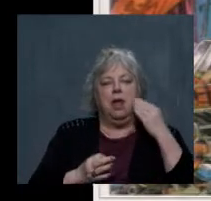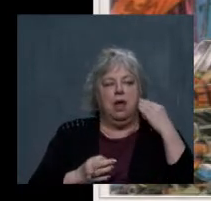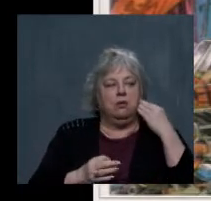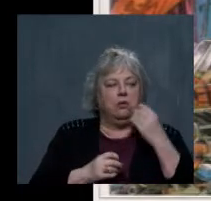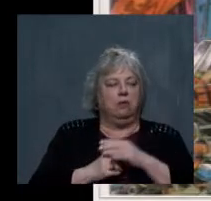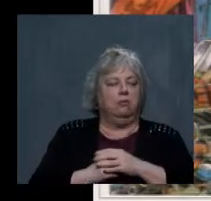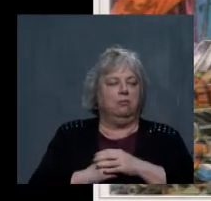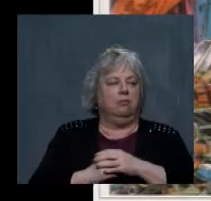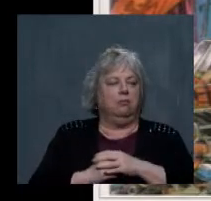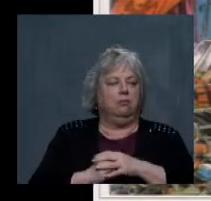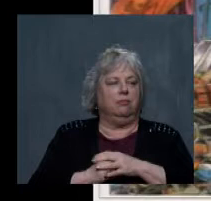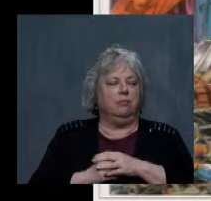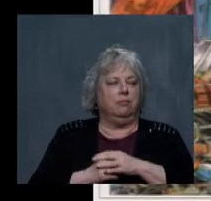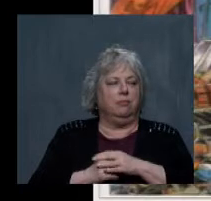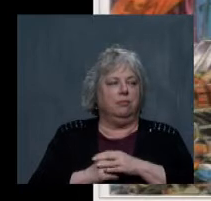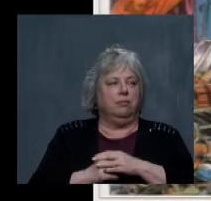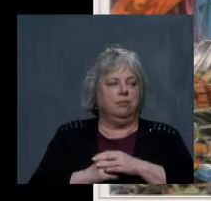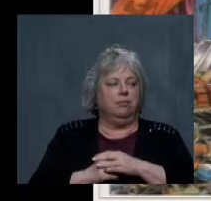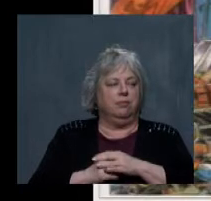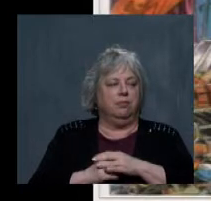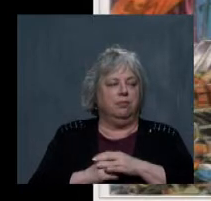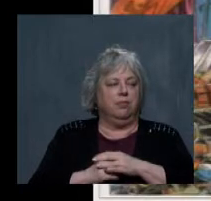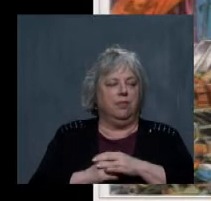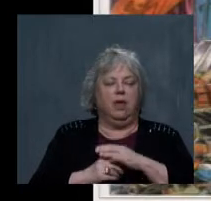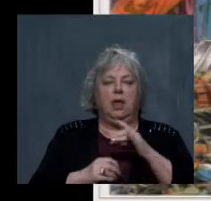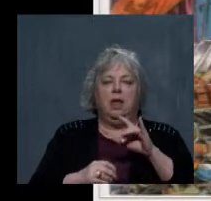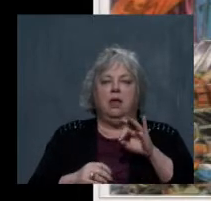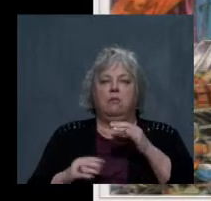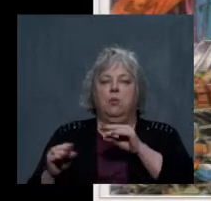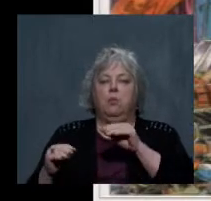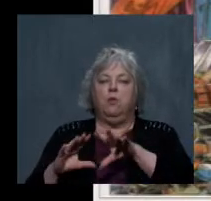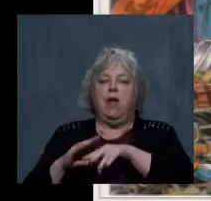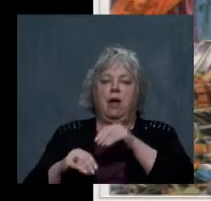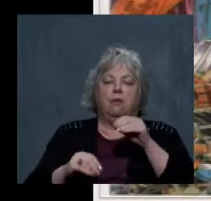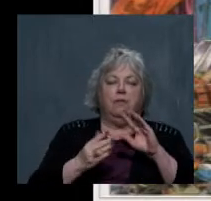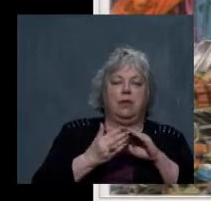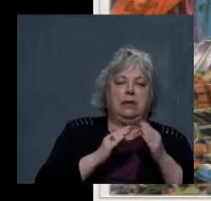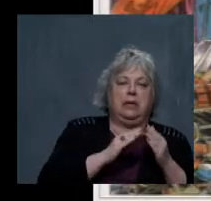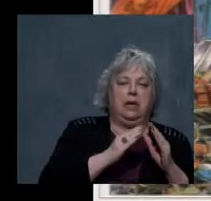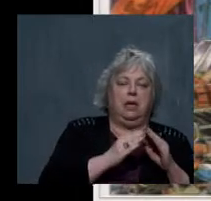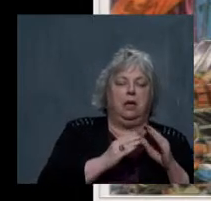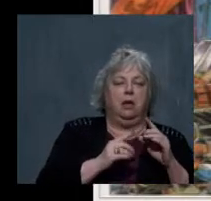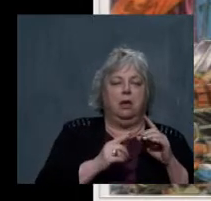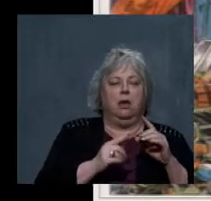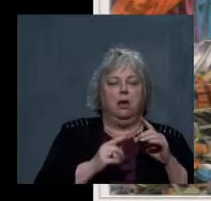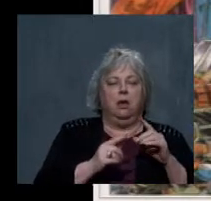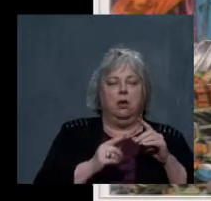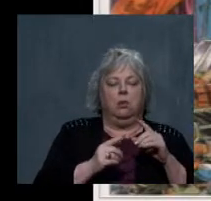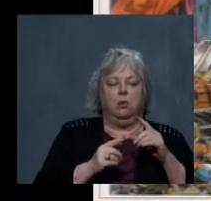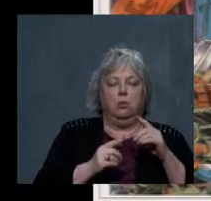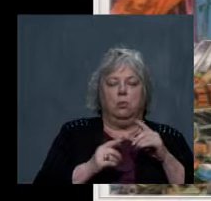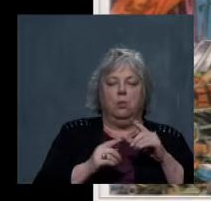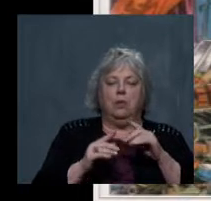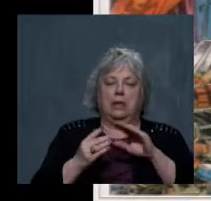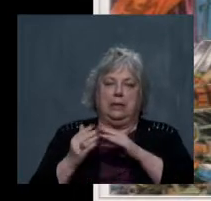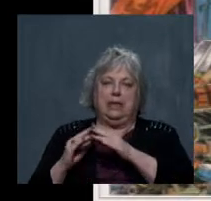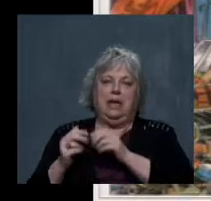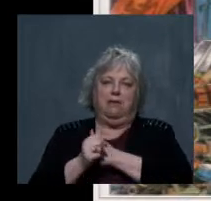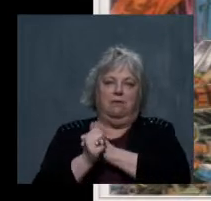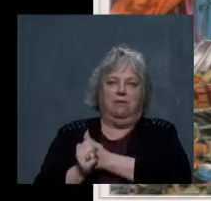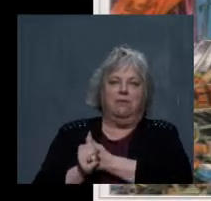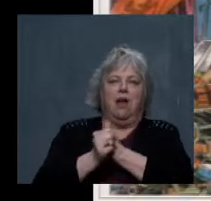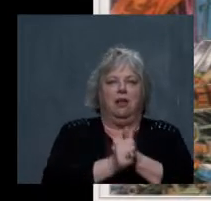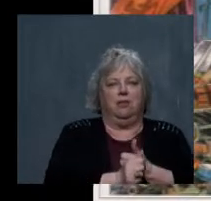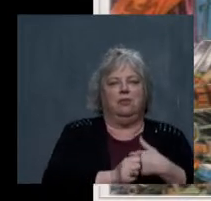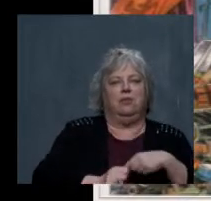part of this conversation. We move out of the city to flee certain things, but the city follows us, and we